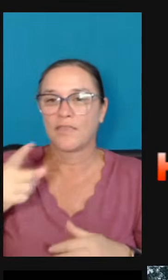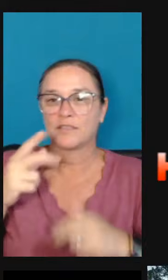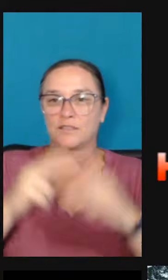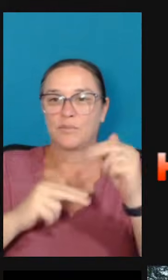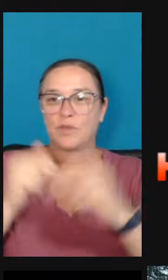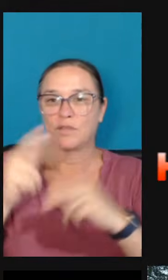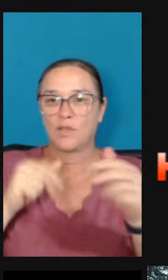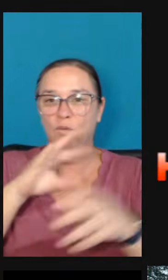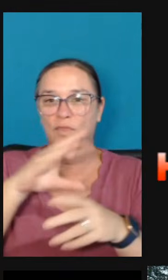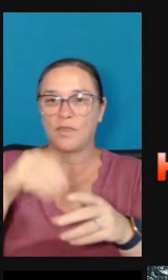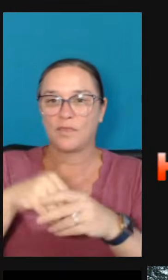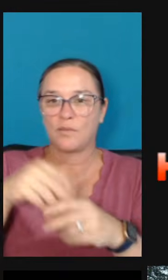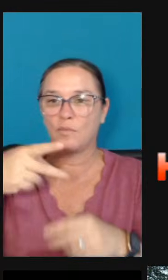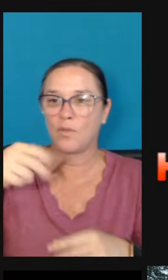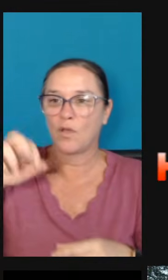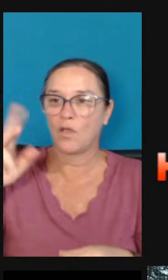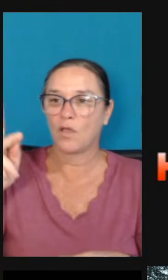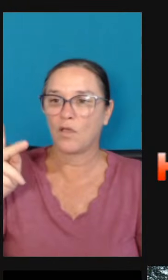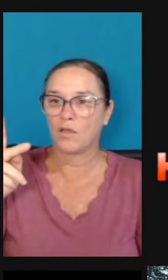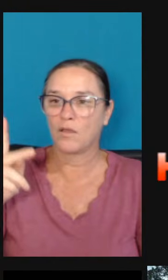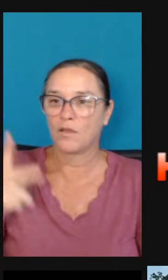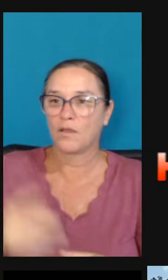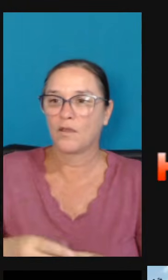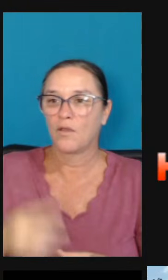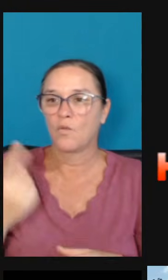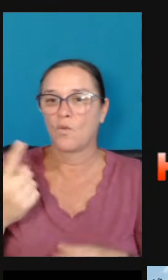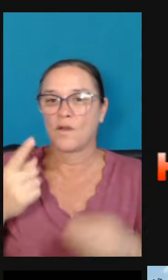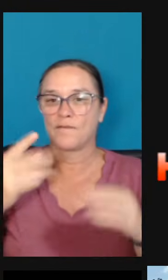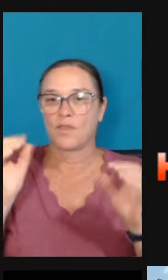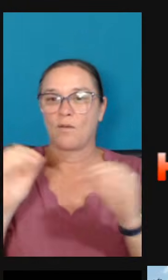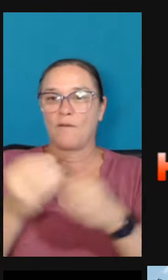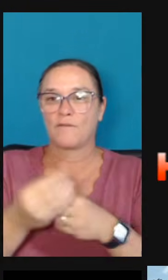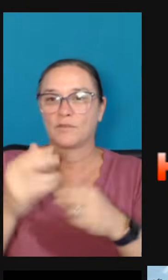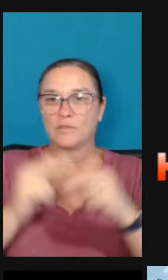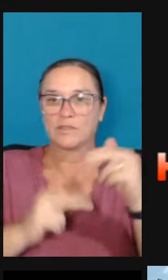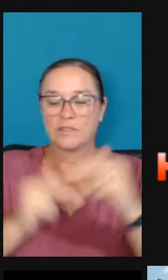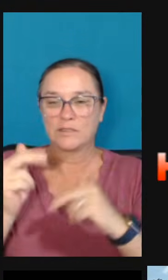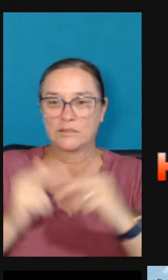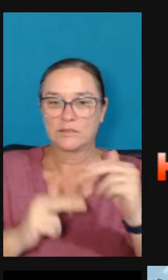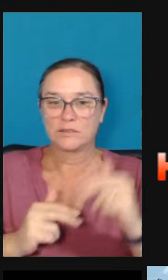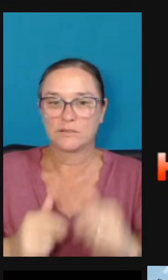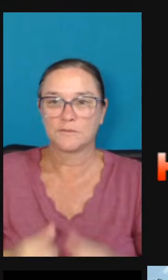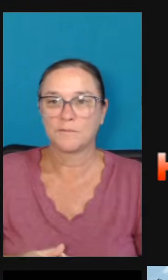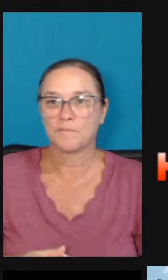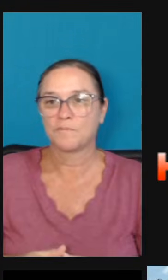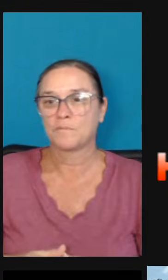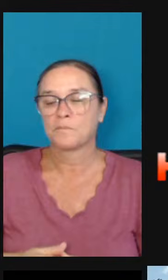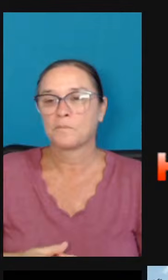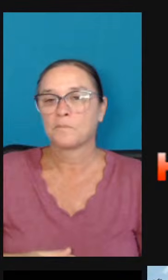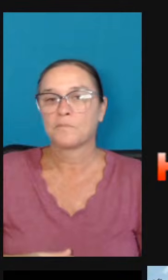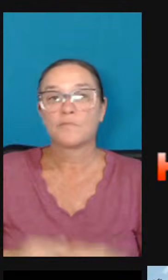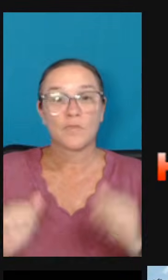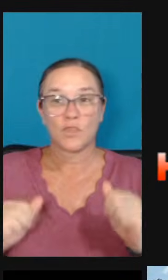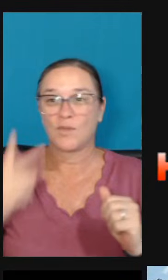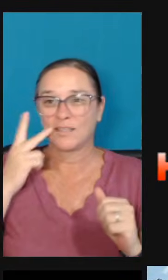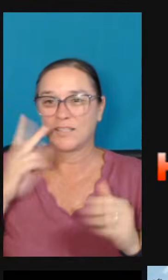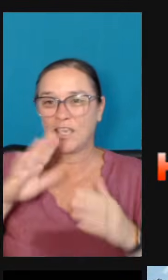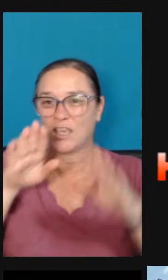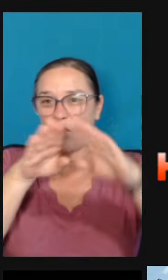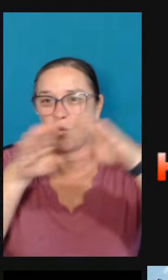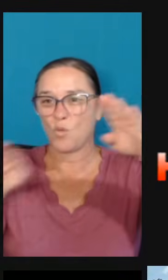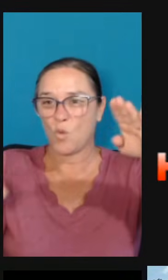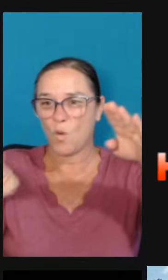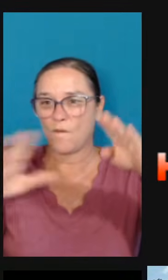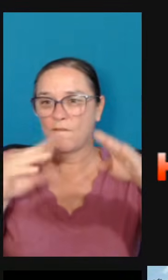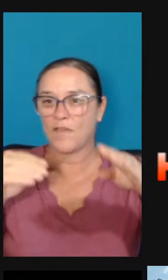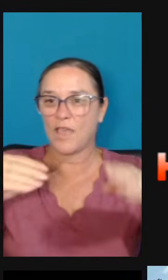park, one of the office buildings there. And you can see there's stuff on the roof and all over the